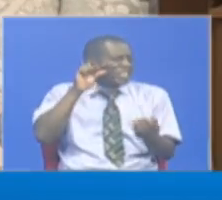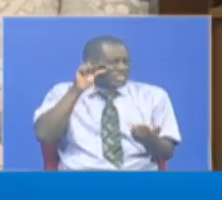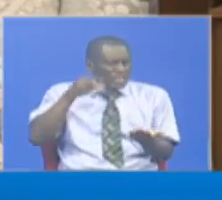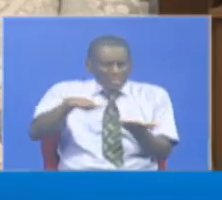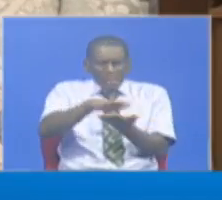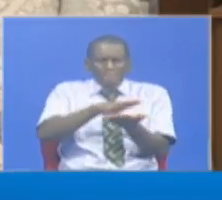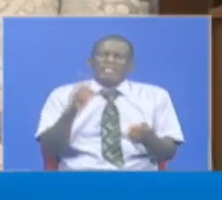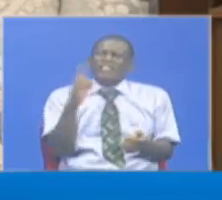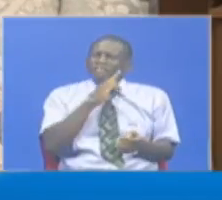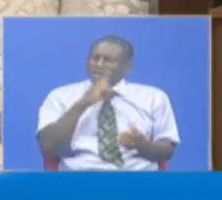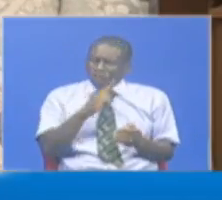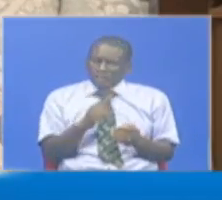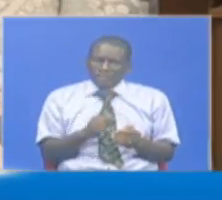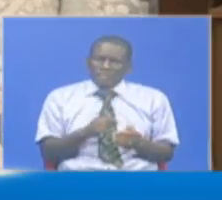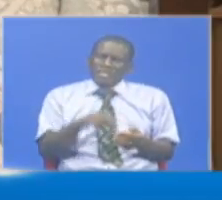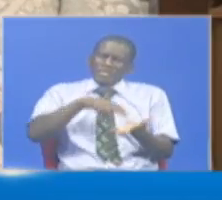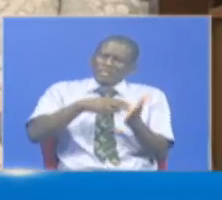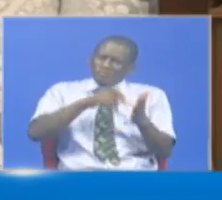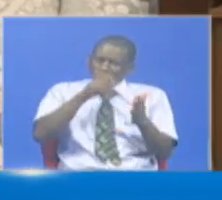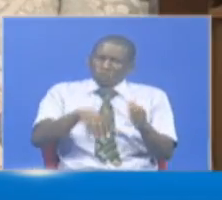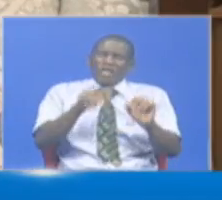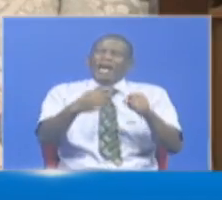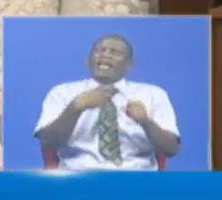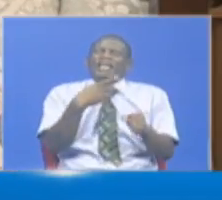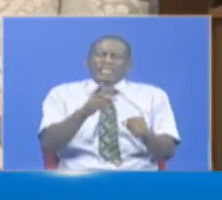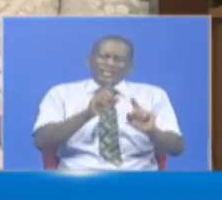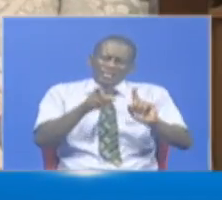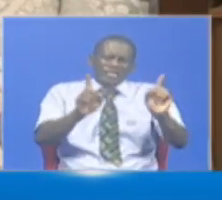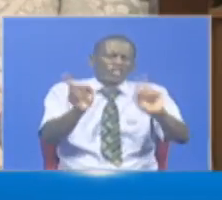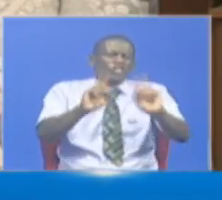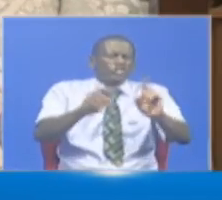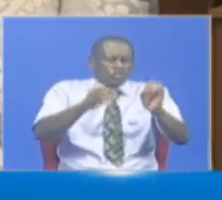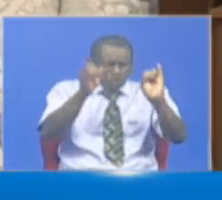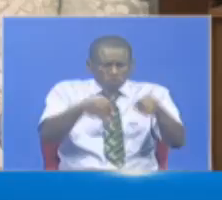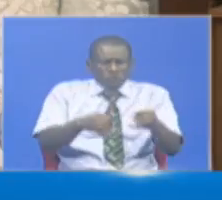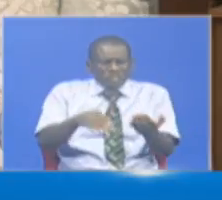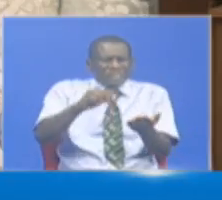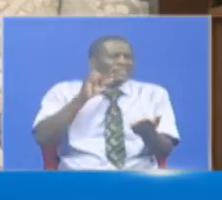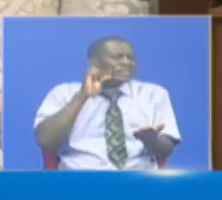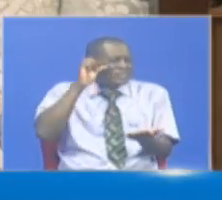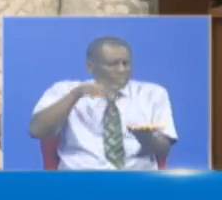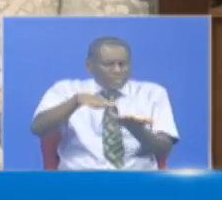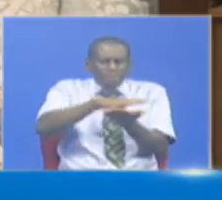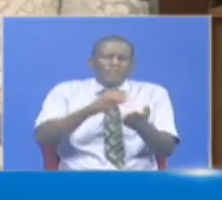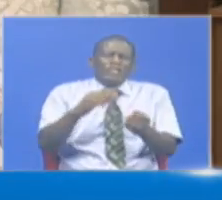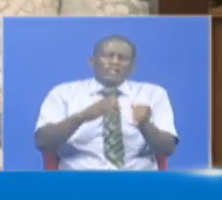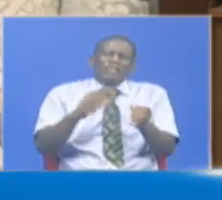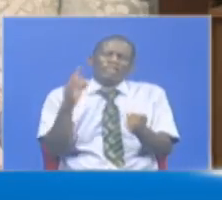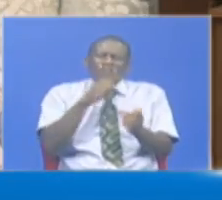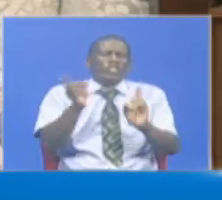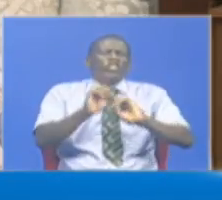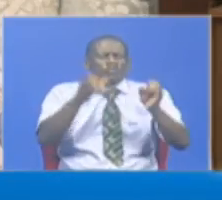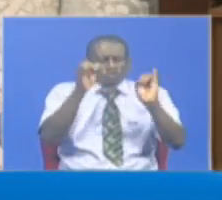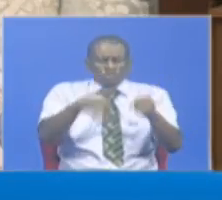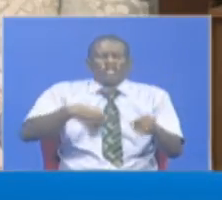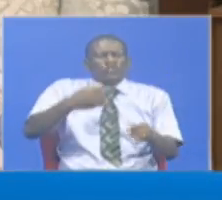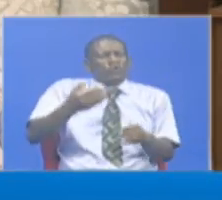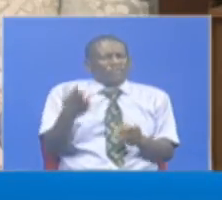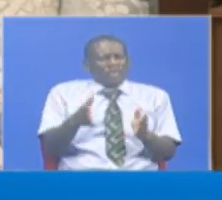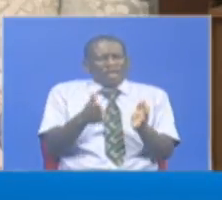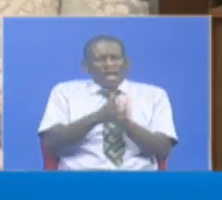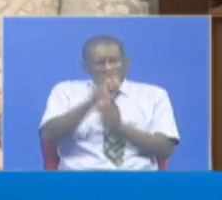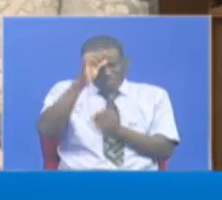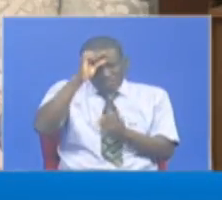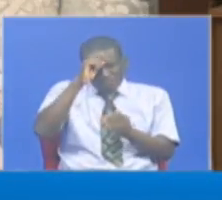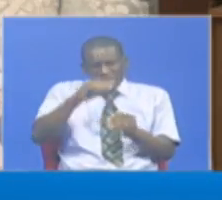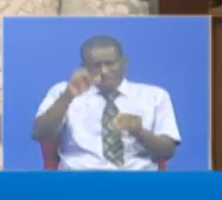violence, I would say this is not really new. Gender-based violence has always been there, and governments and the State